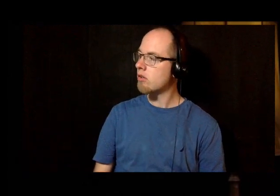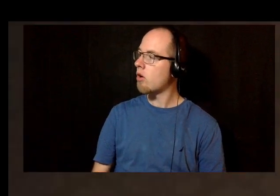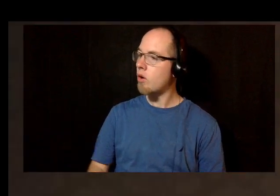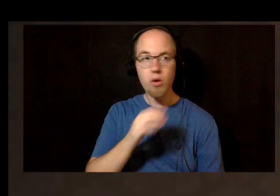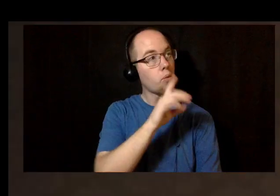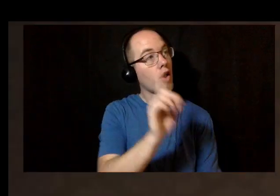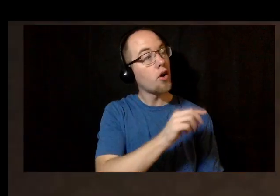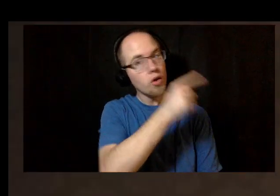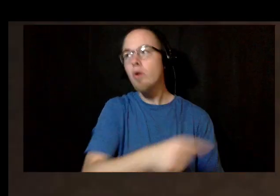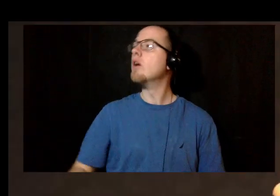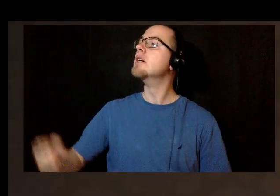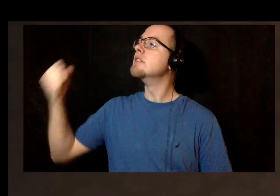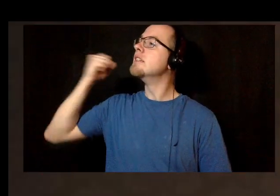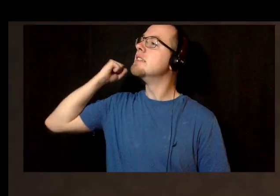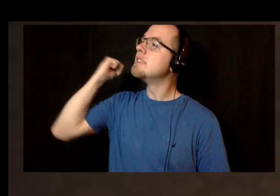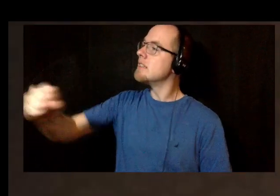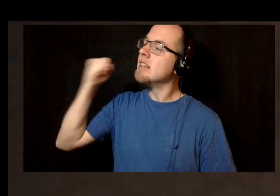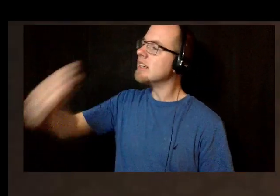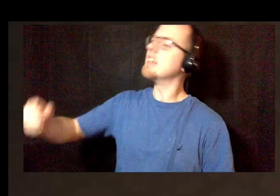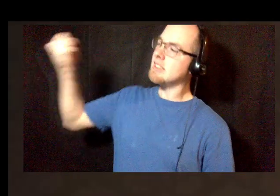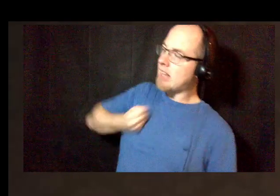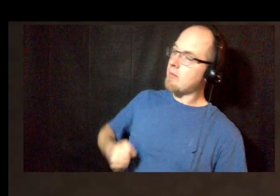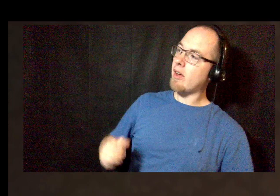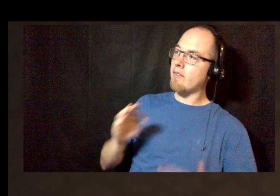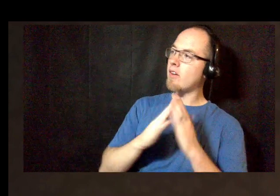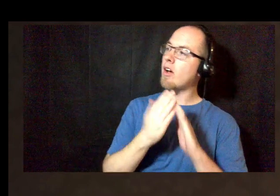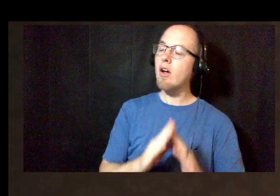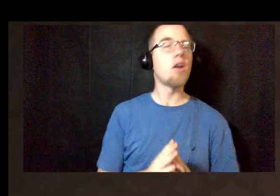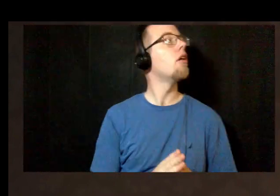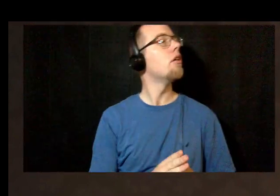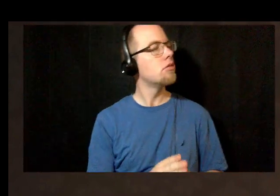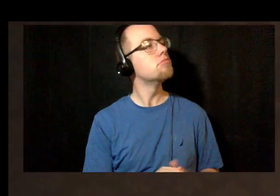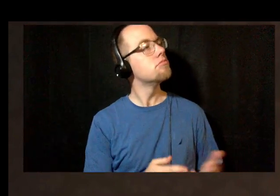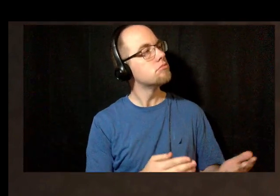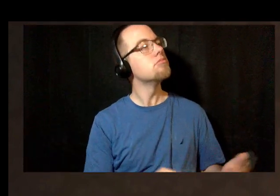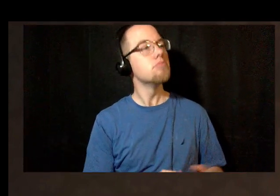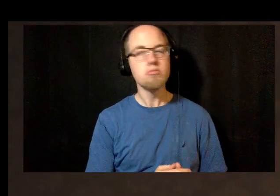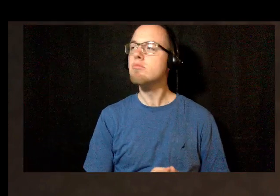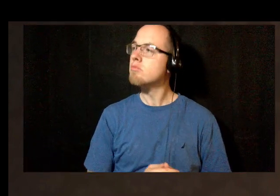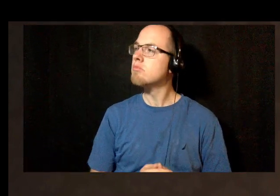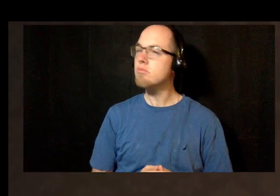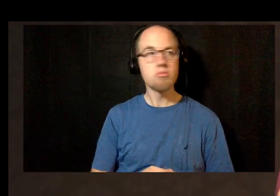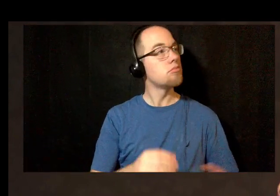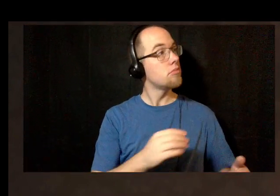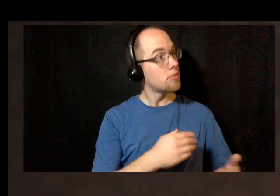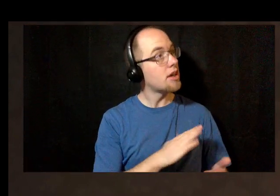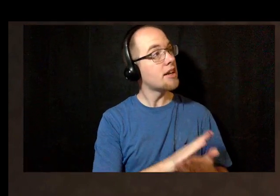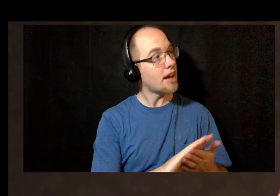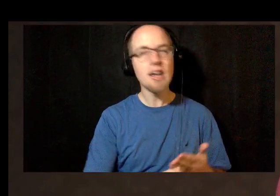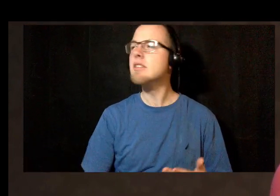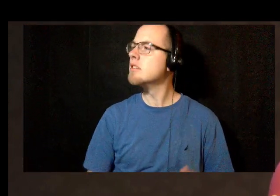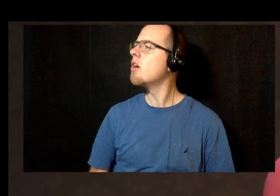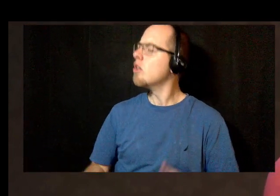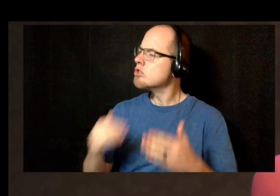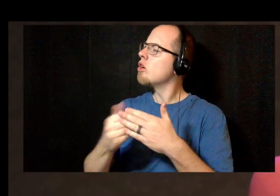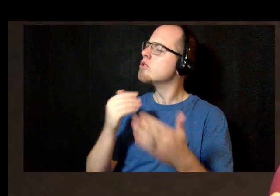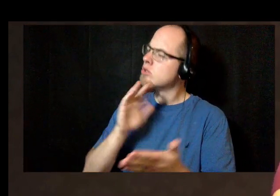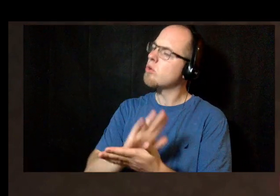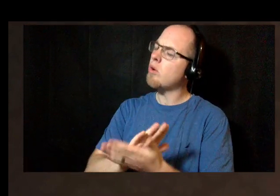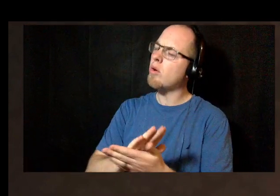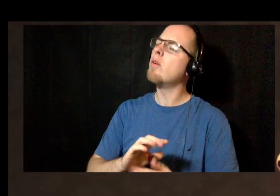How's that? Yeah, it's good. It's close to schools, which is great, but we do get stabbed a lot though, but